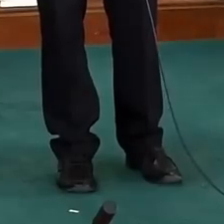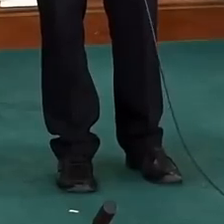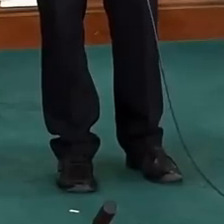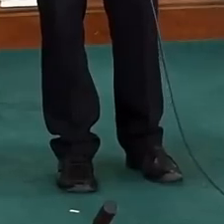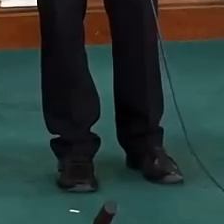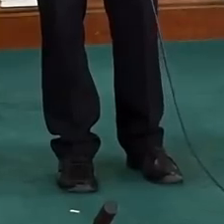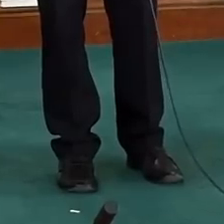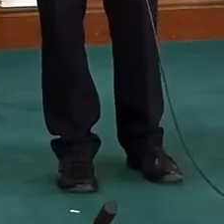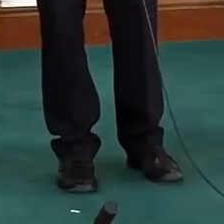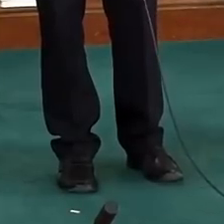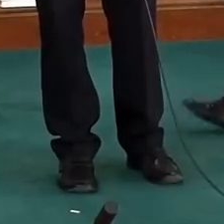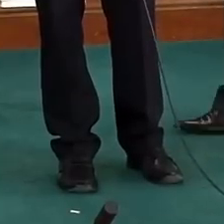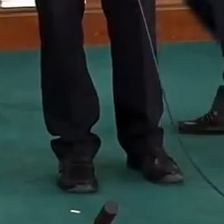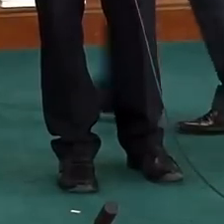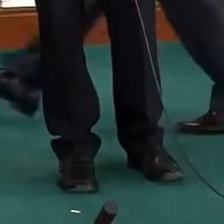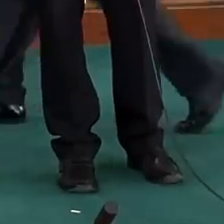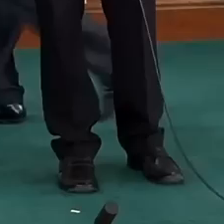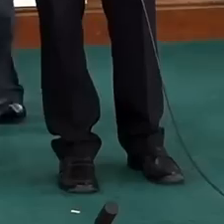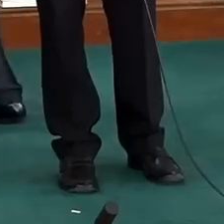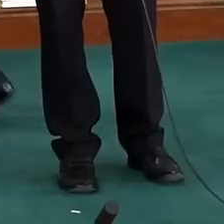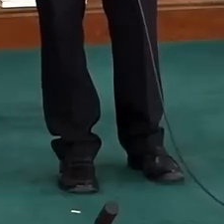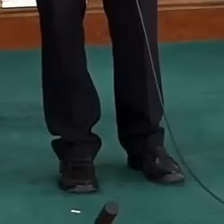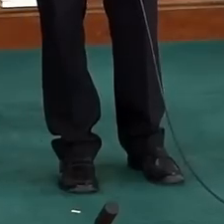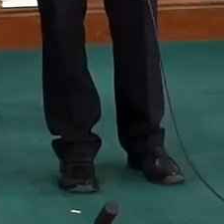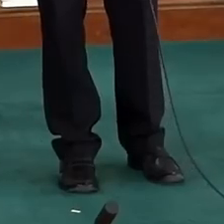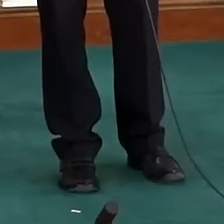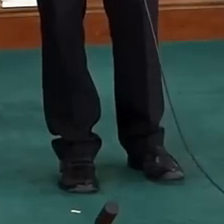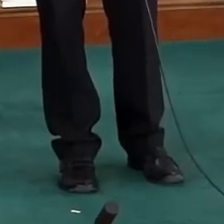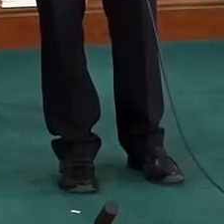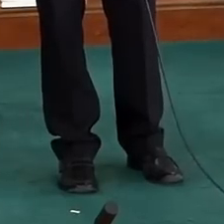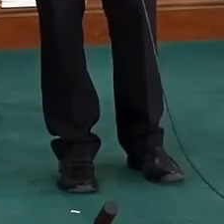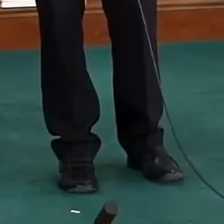Tomorrow. Last call in Nairobi Central.